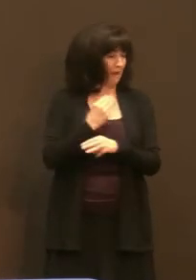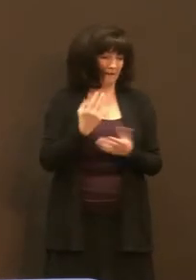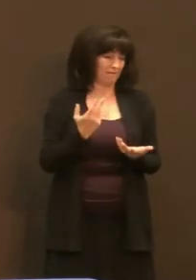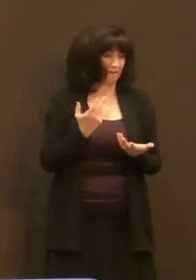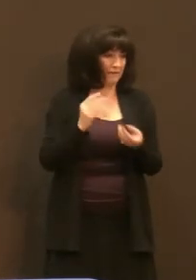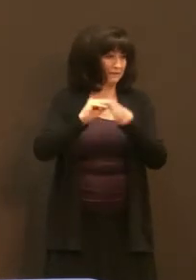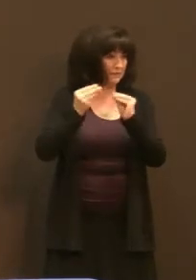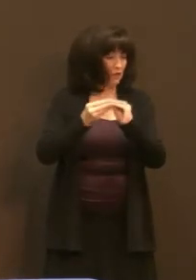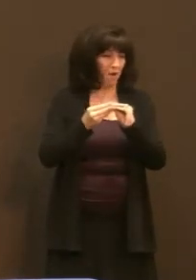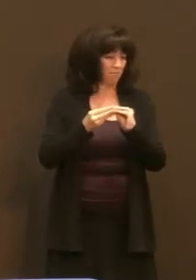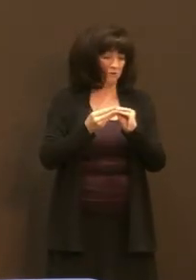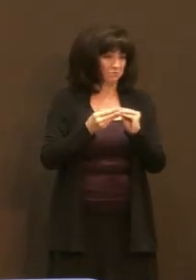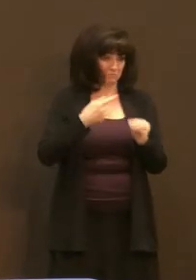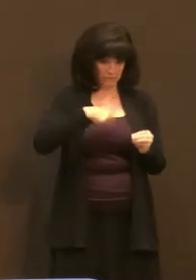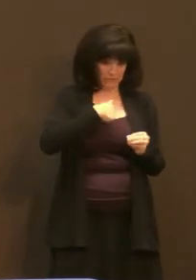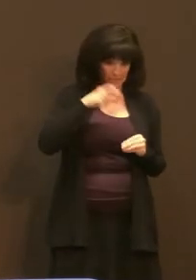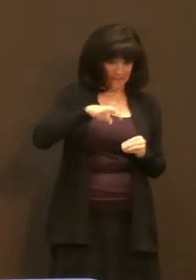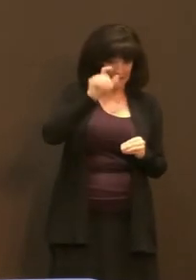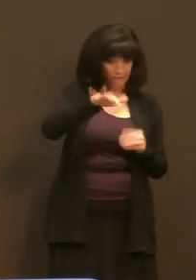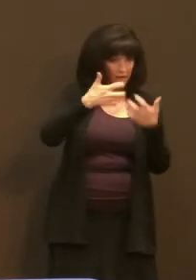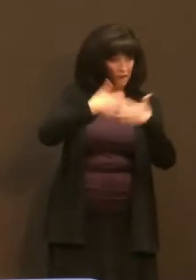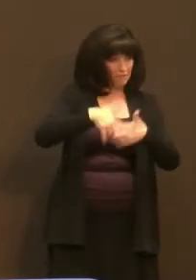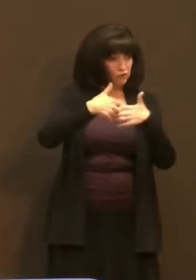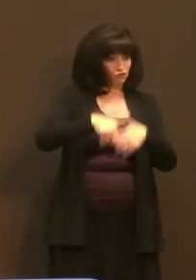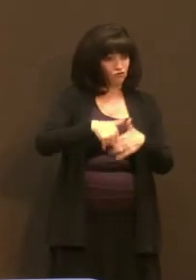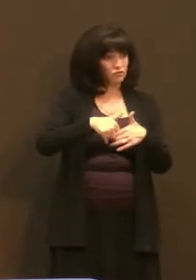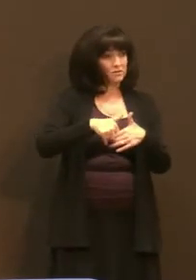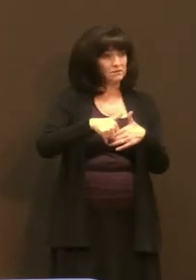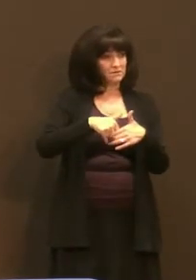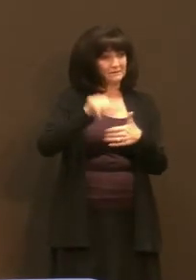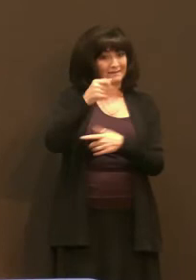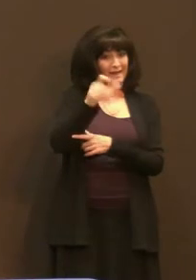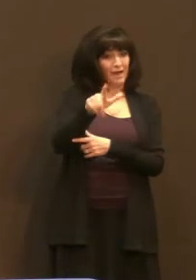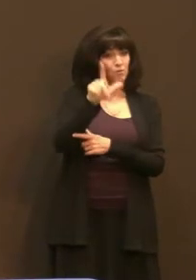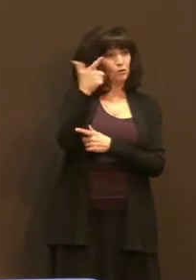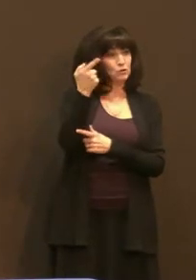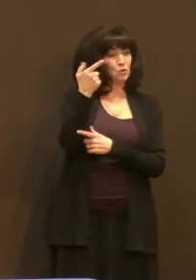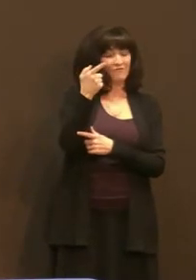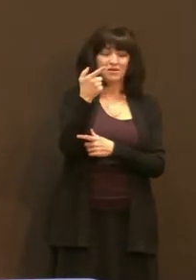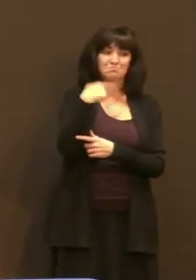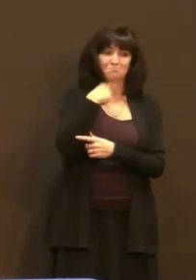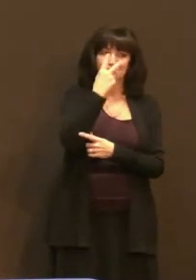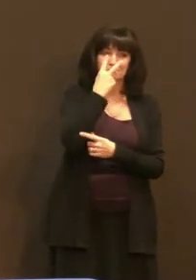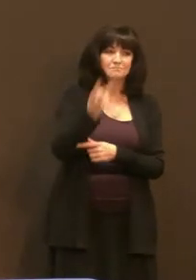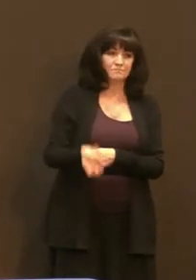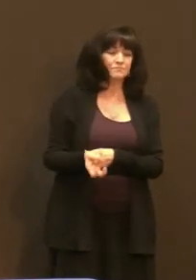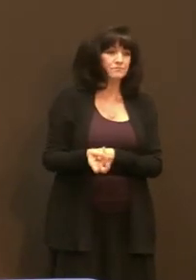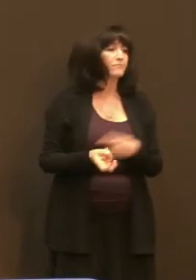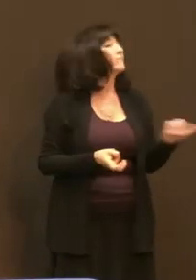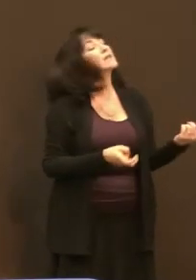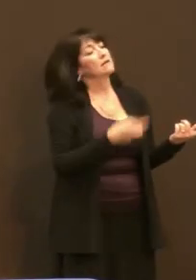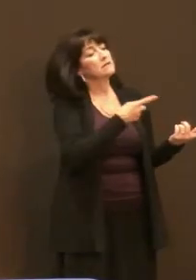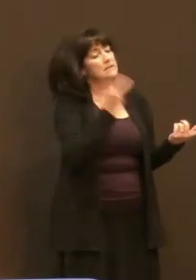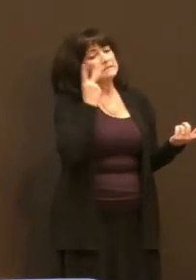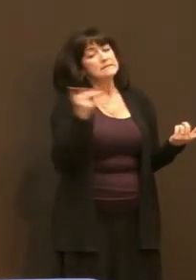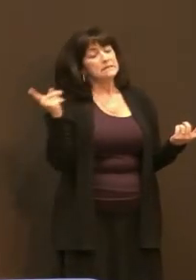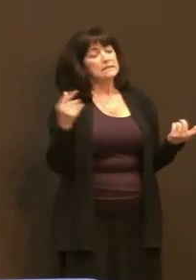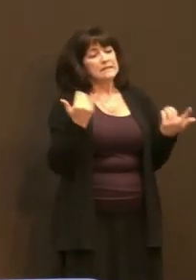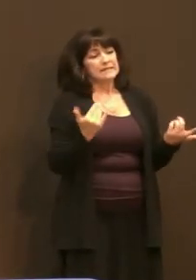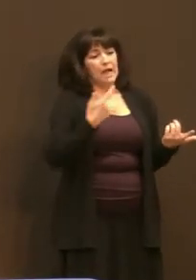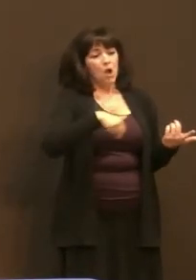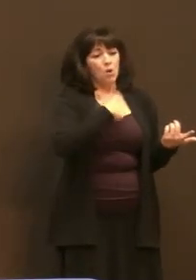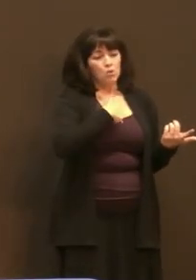21st. No, I think the governor covered it correctly. We are right now looking at what we could do to reallocate them and where the other hotspots are.